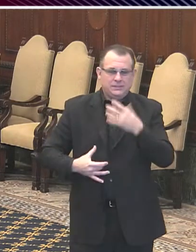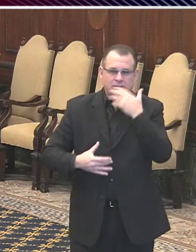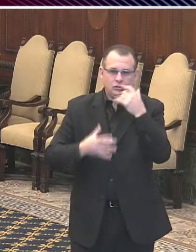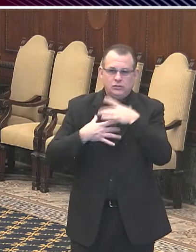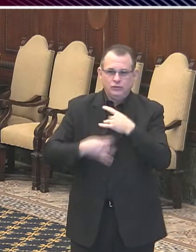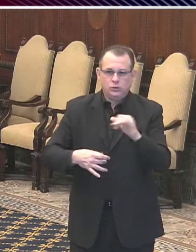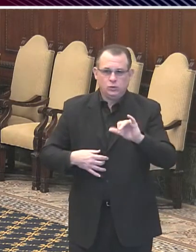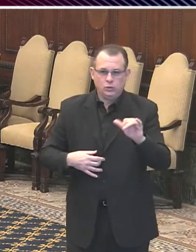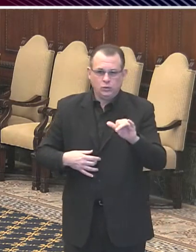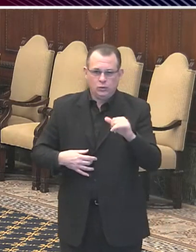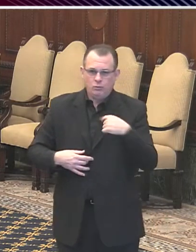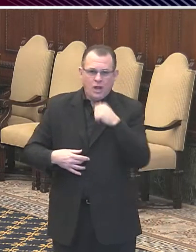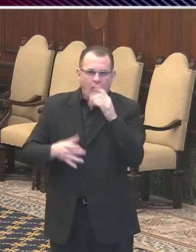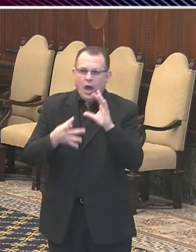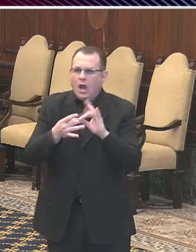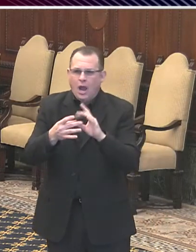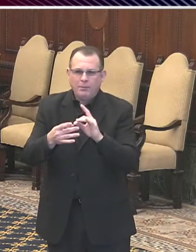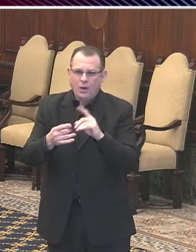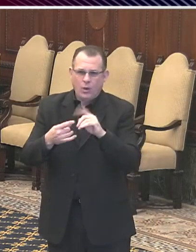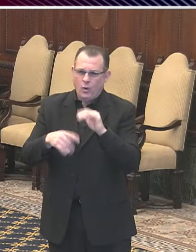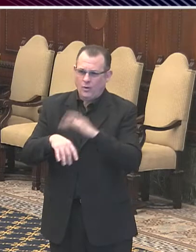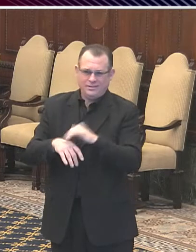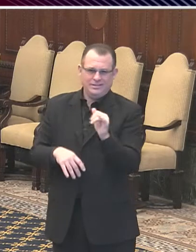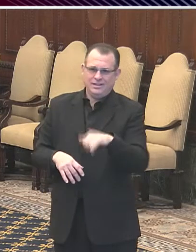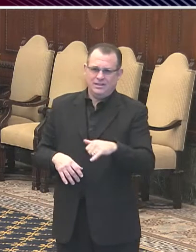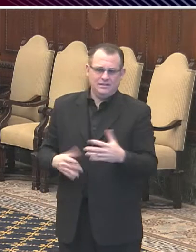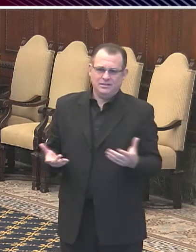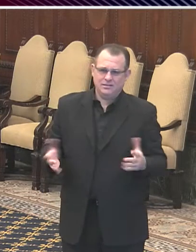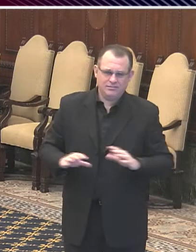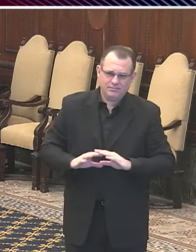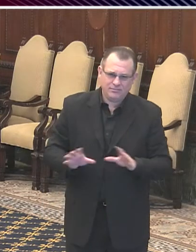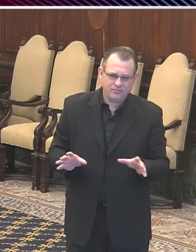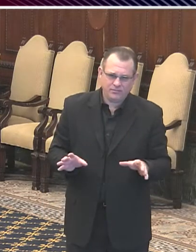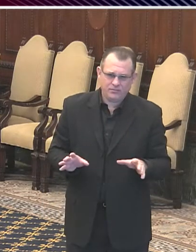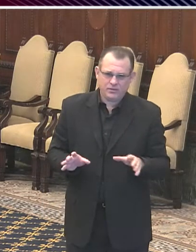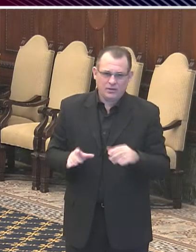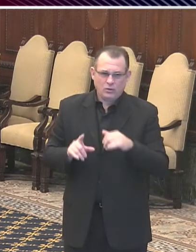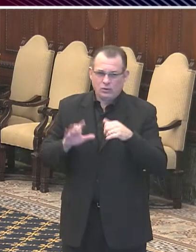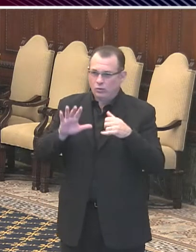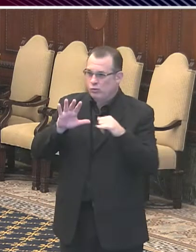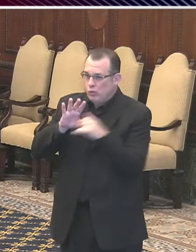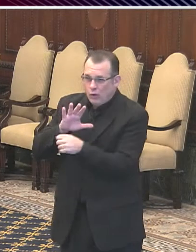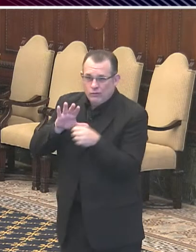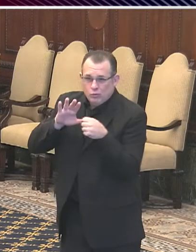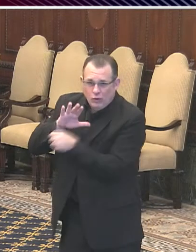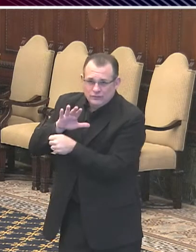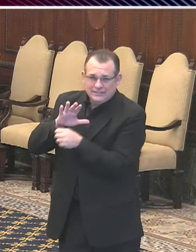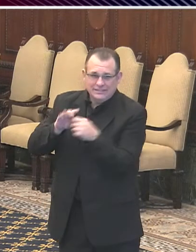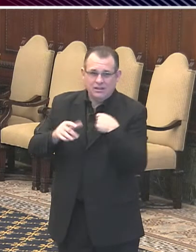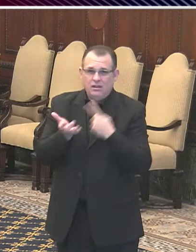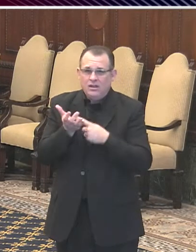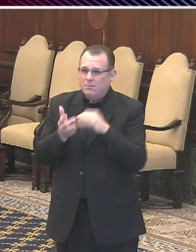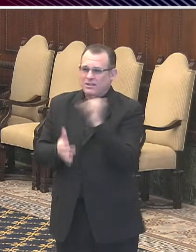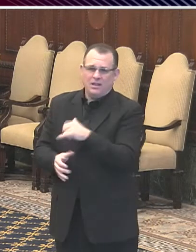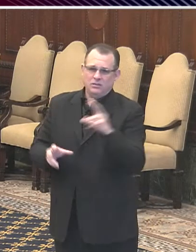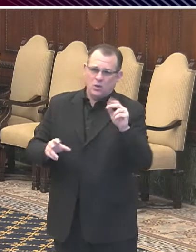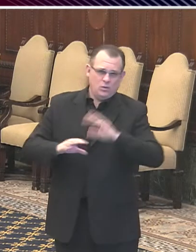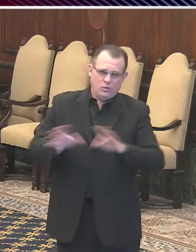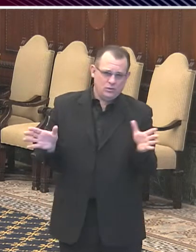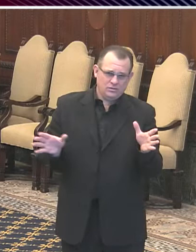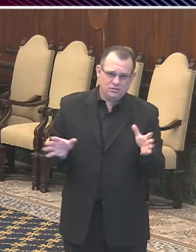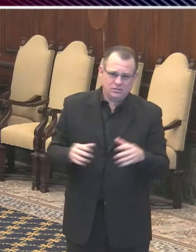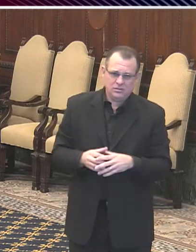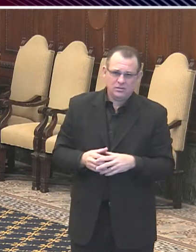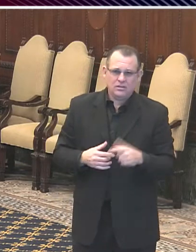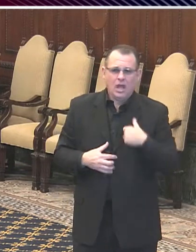not going to comment on any quarantine or isolation or testing for any of our employees. So I